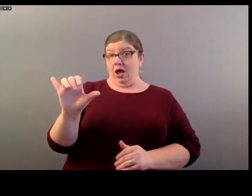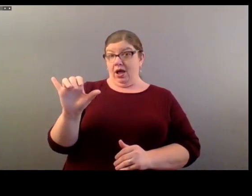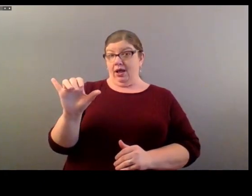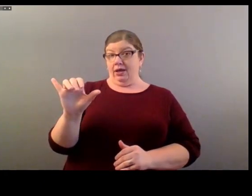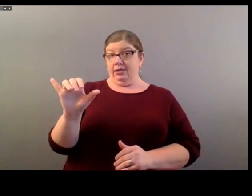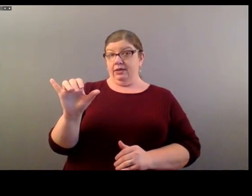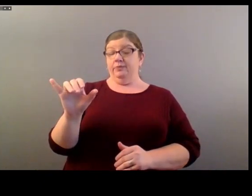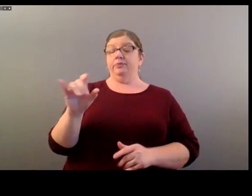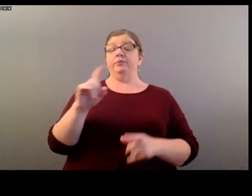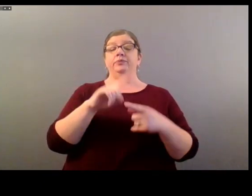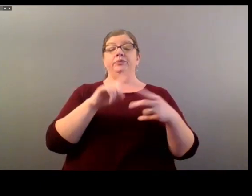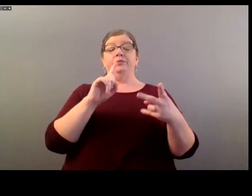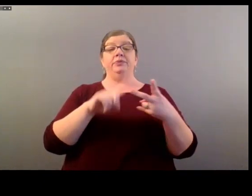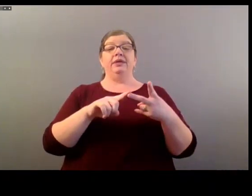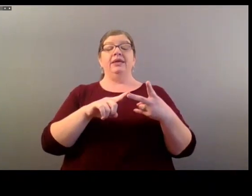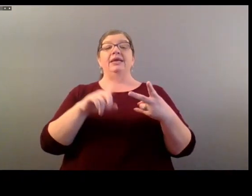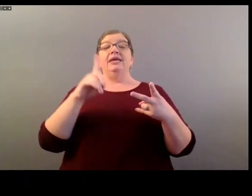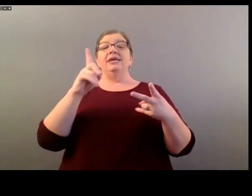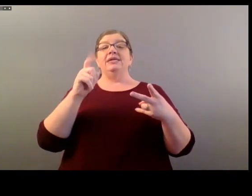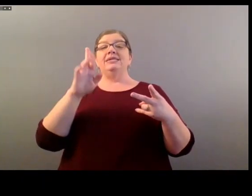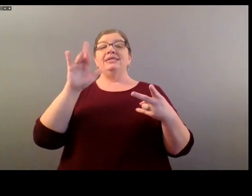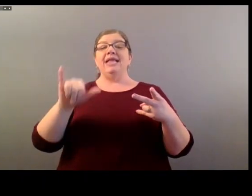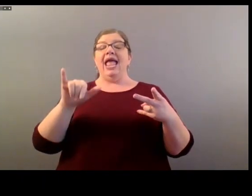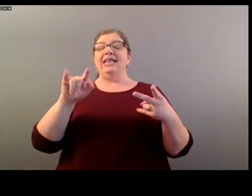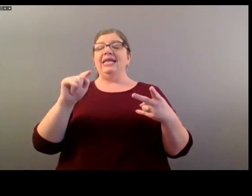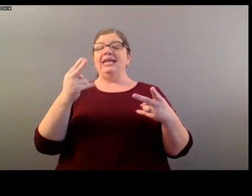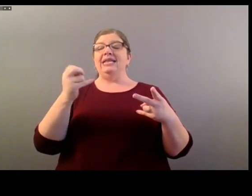we have Daily Nexus and Two Tiempo Digital.